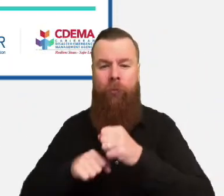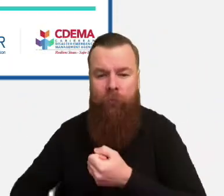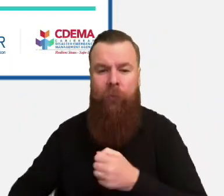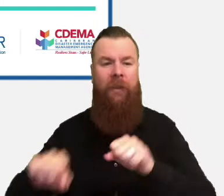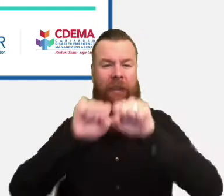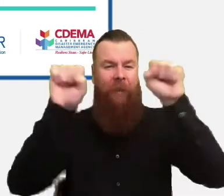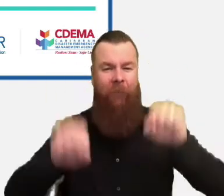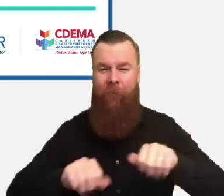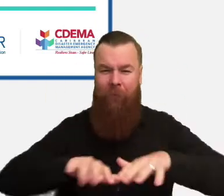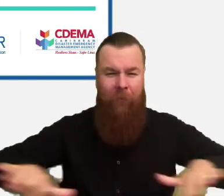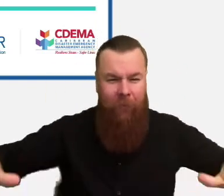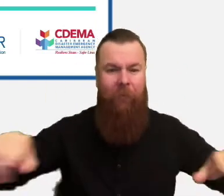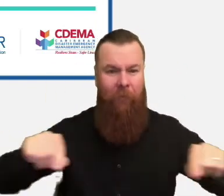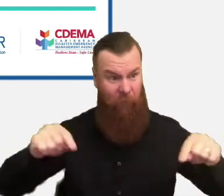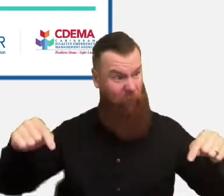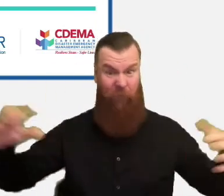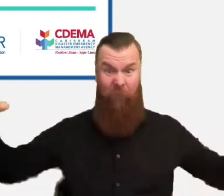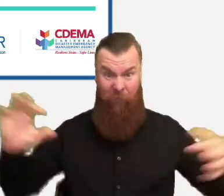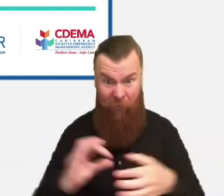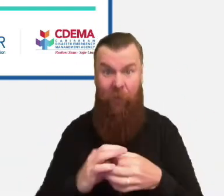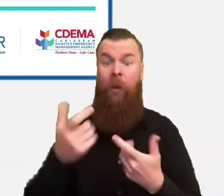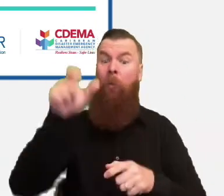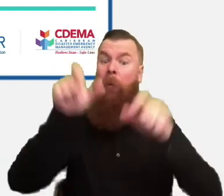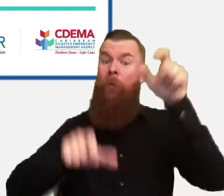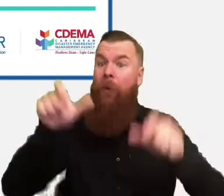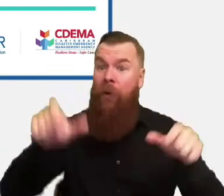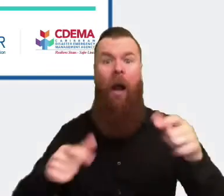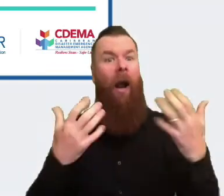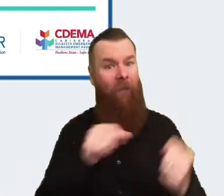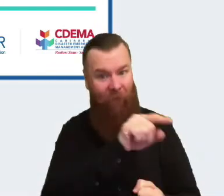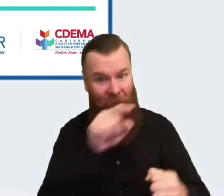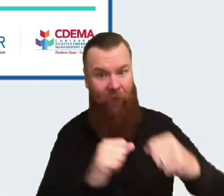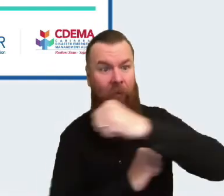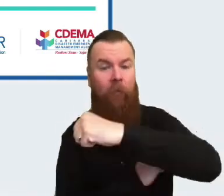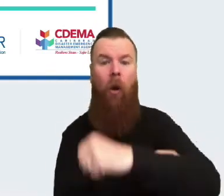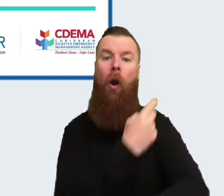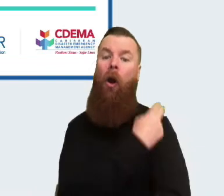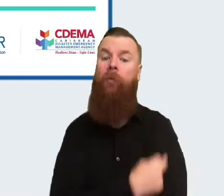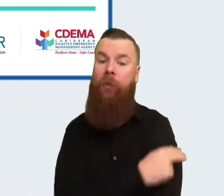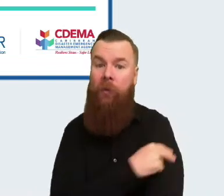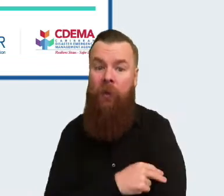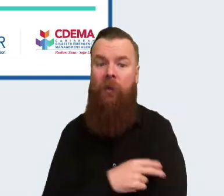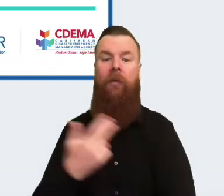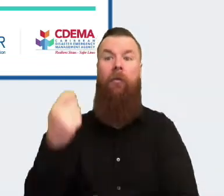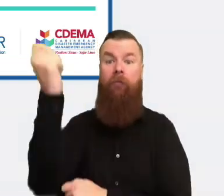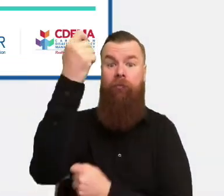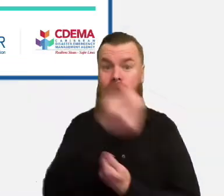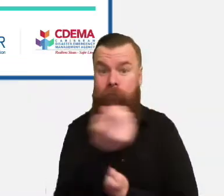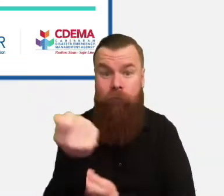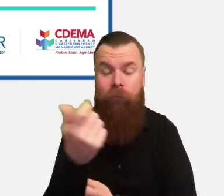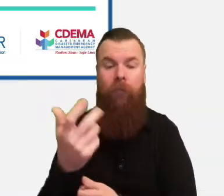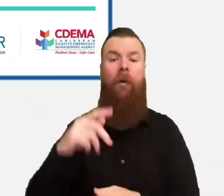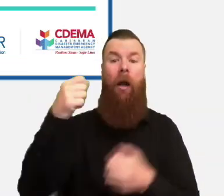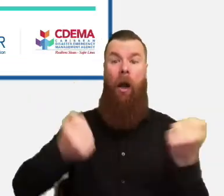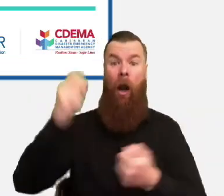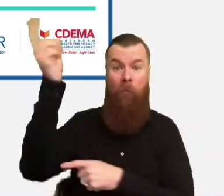infrastructures such as hospitals and fire and emergency services. But what we're doing here is building on work